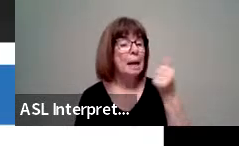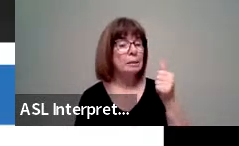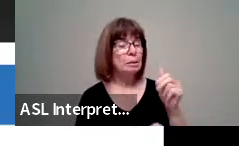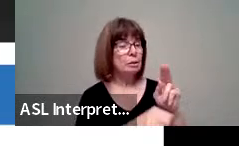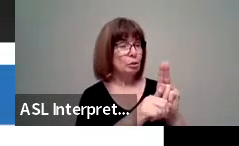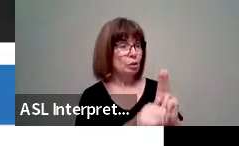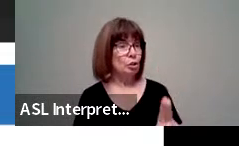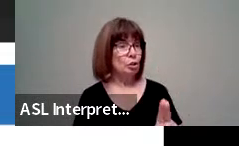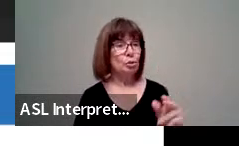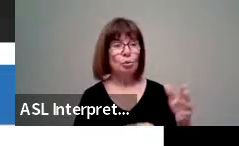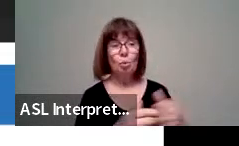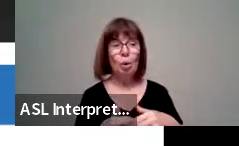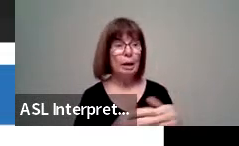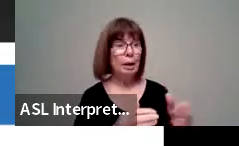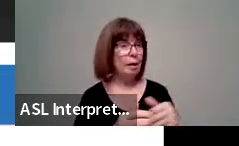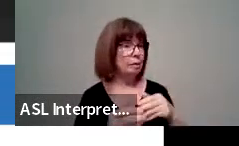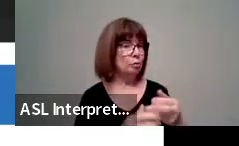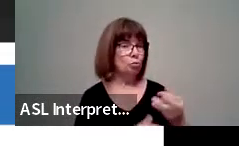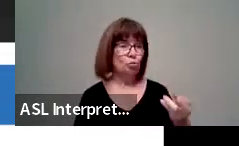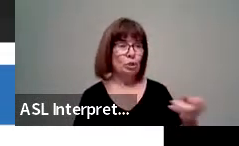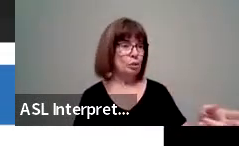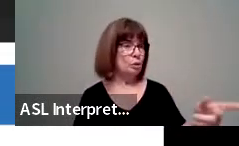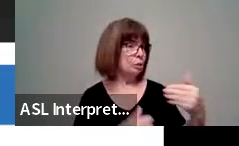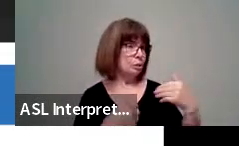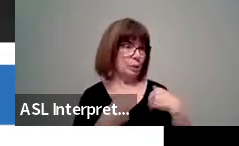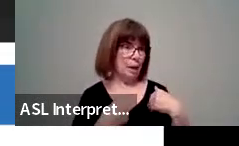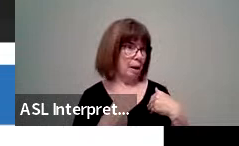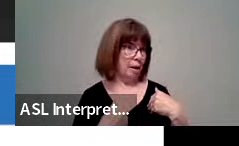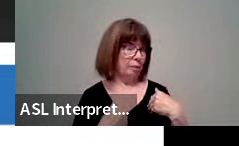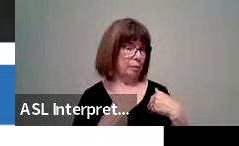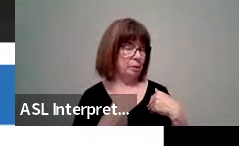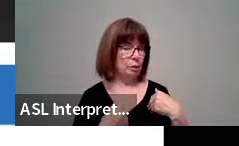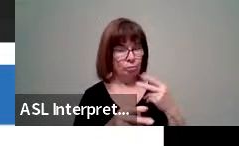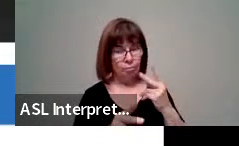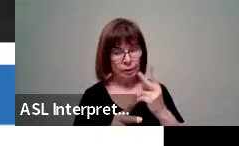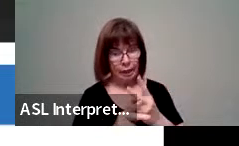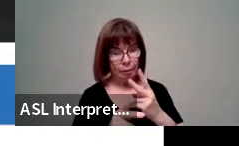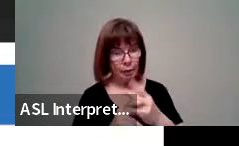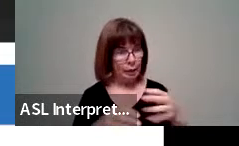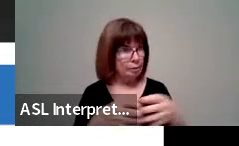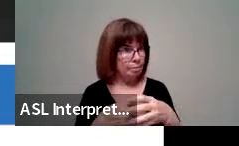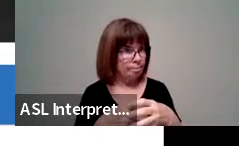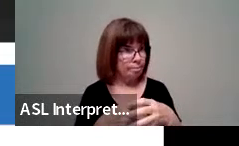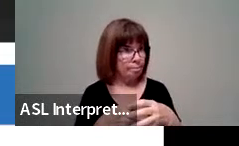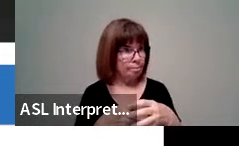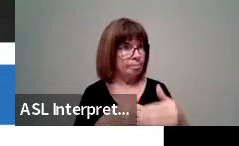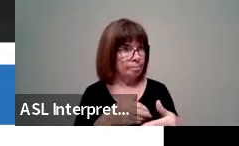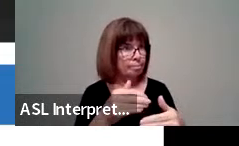whatever resources we have to keep things cobbled together